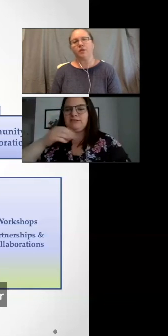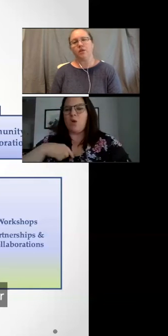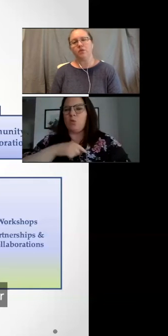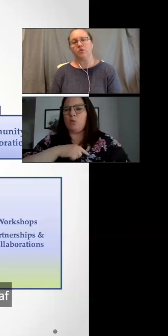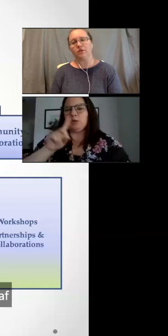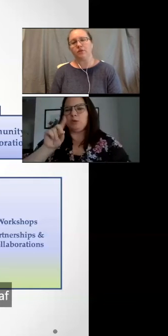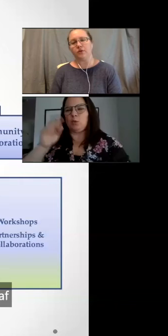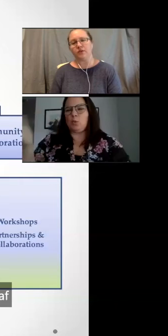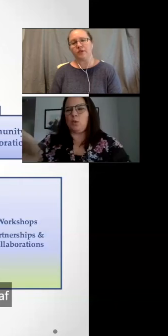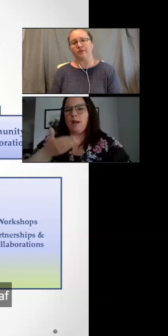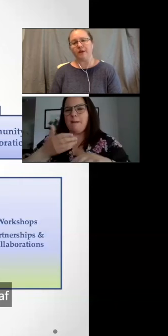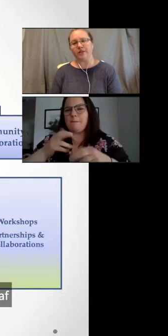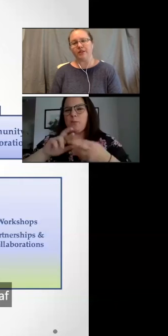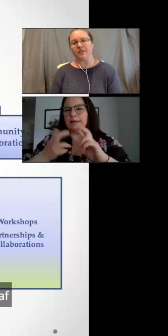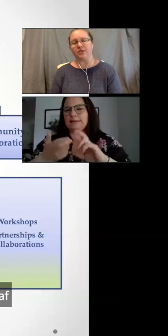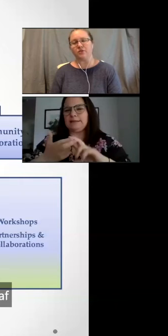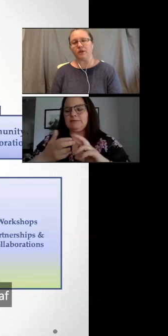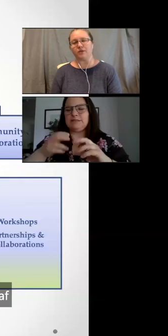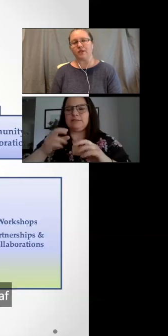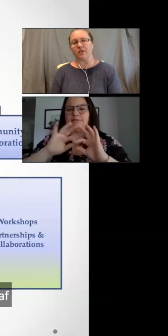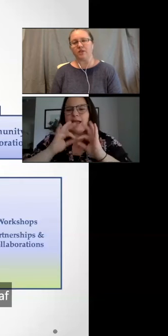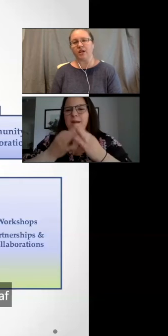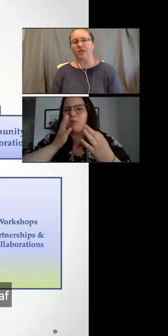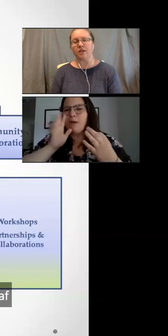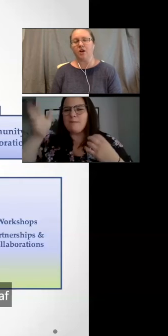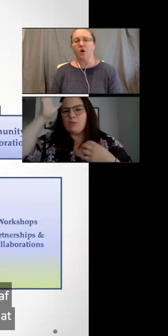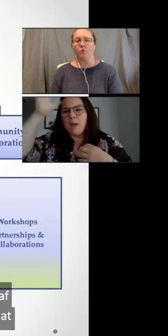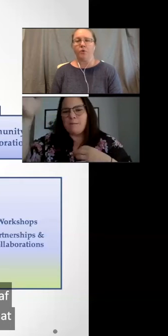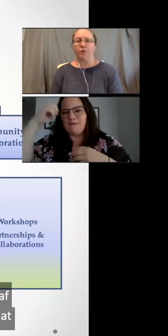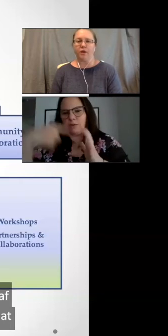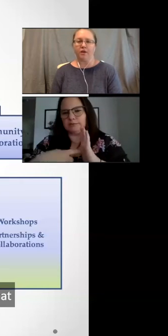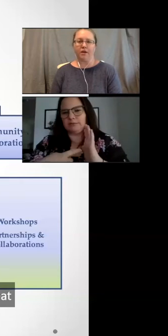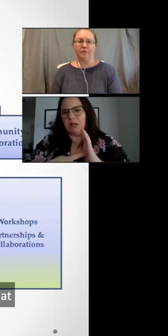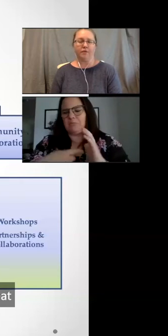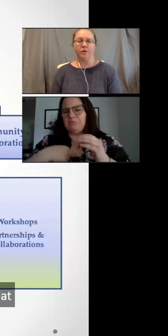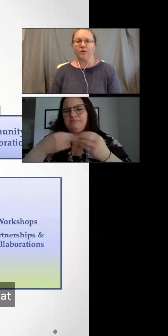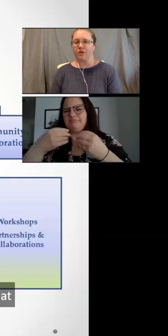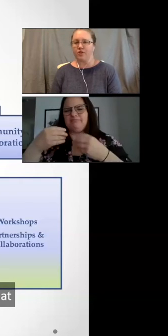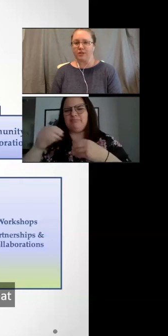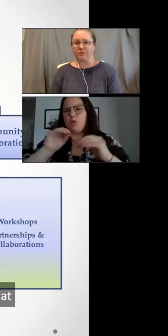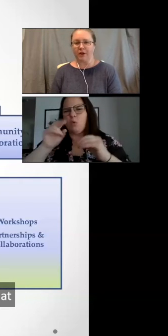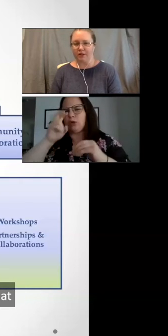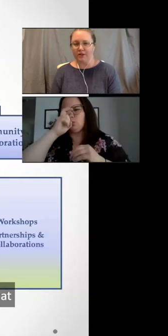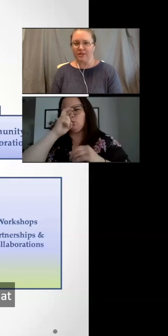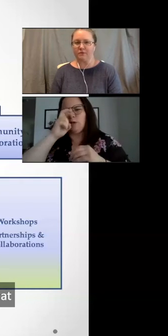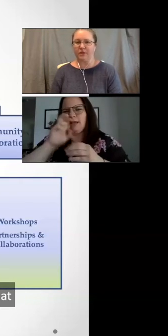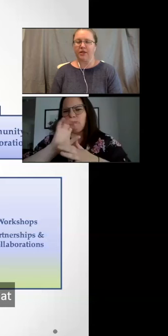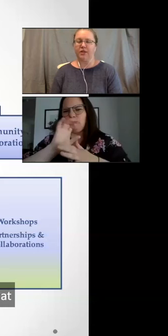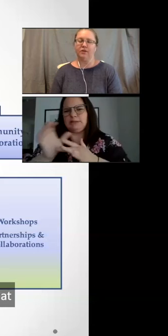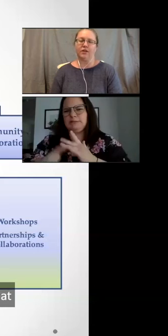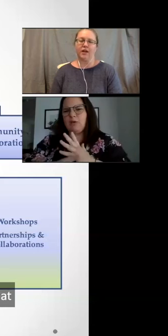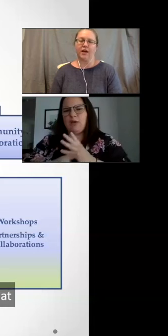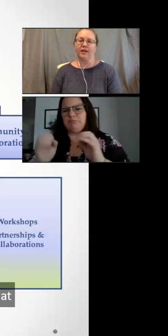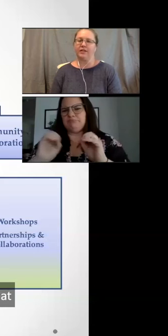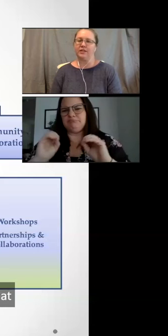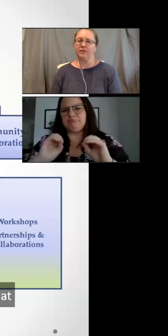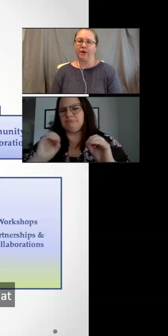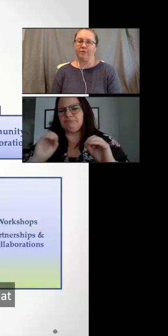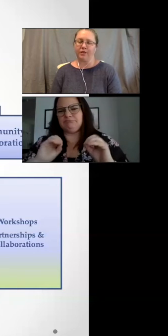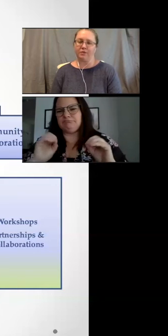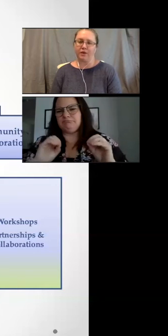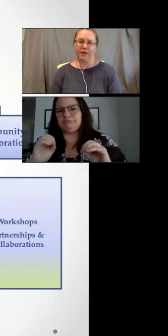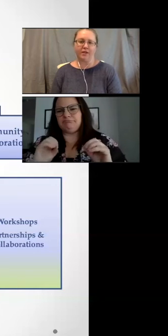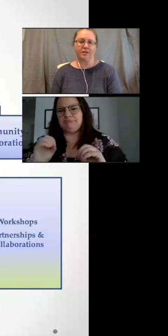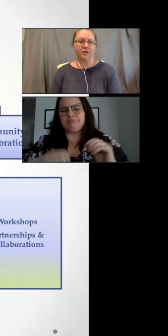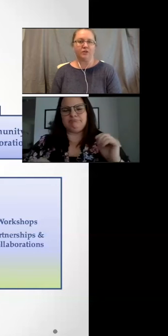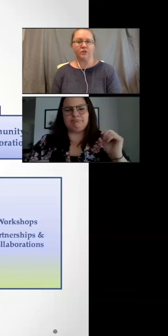we usually focus on the families that are surrounding that child. We welcome more than just parents. We look at extended family